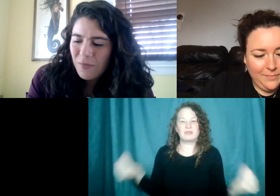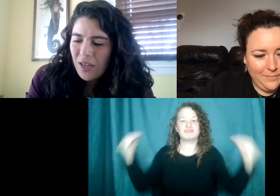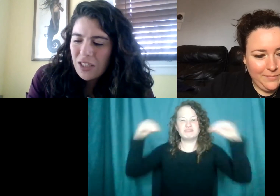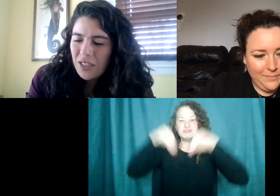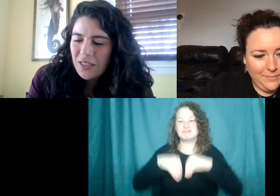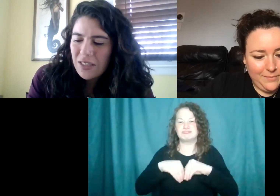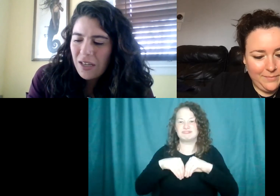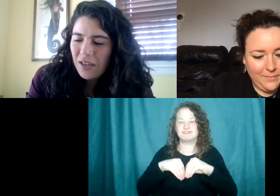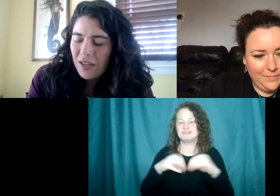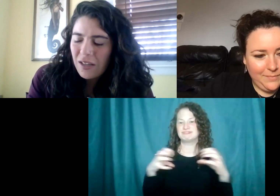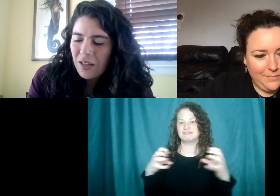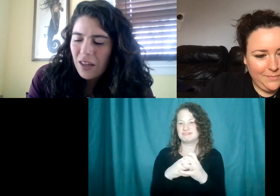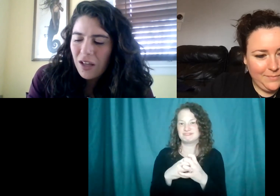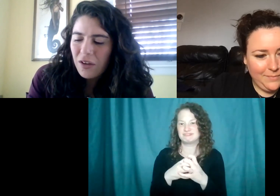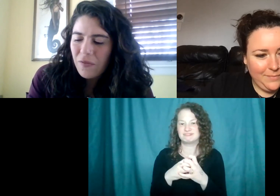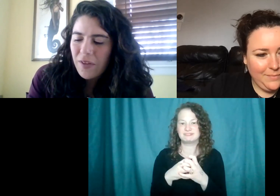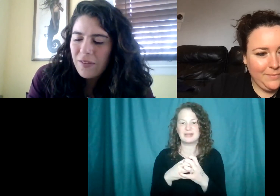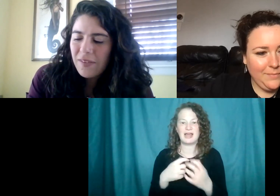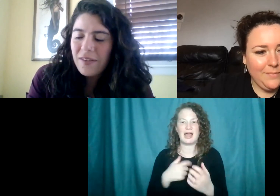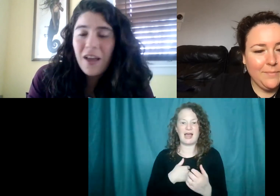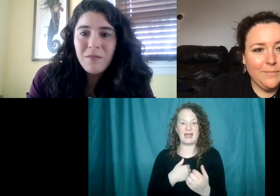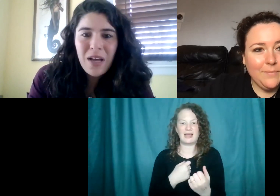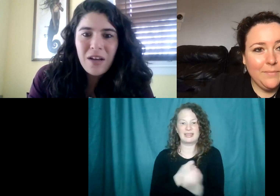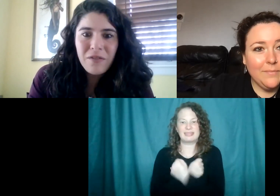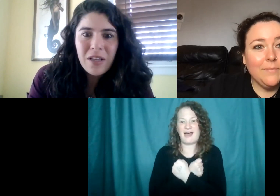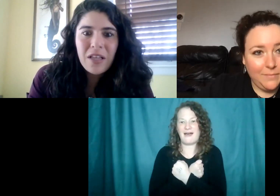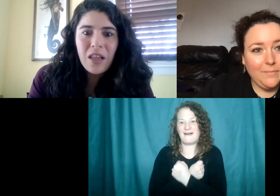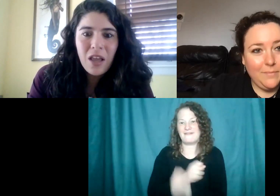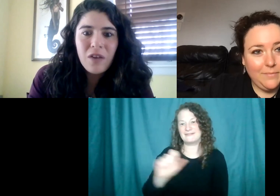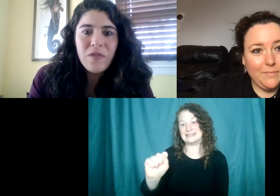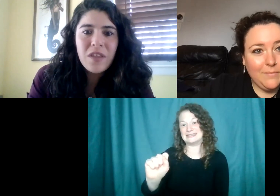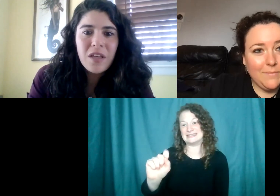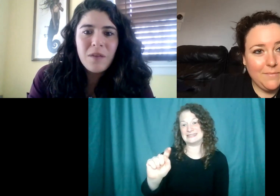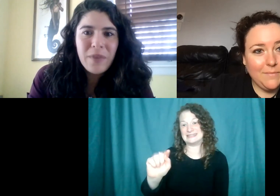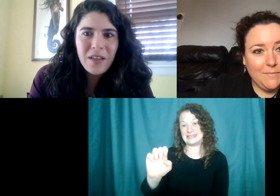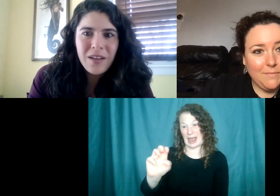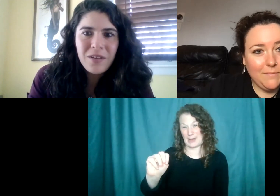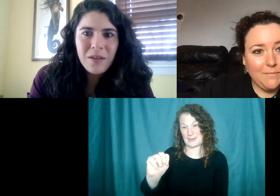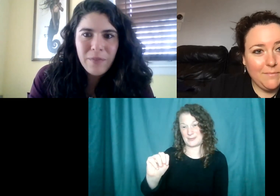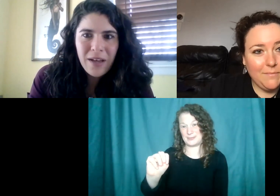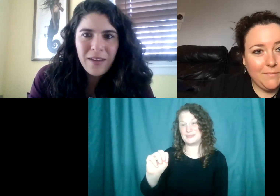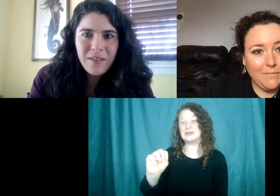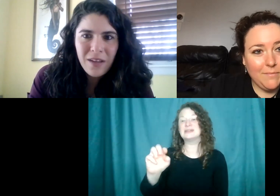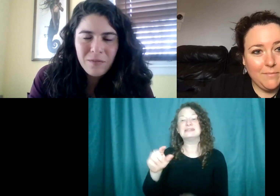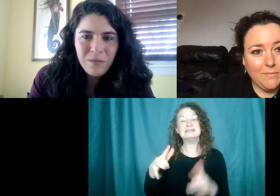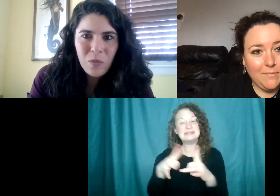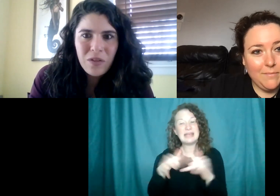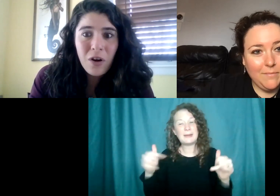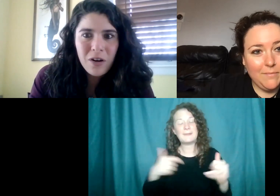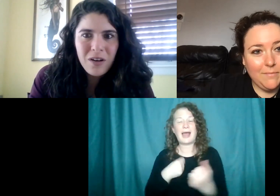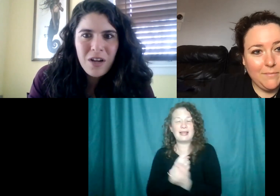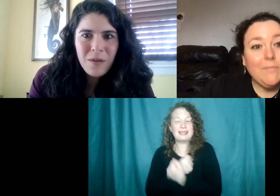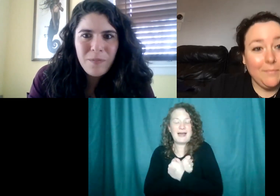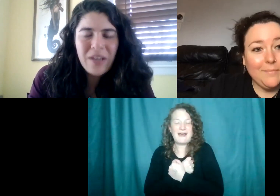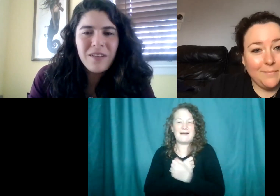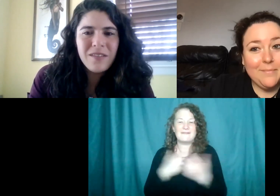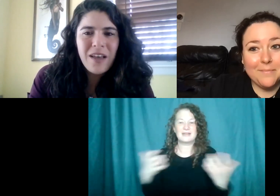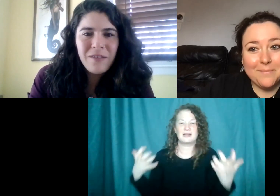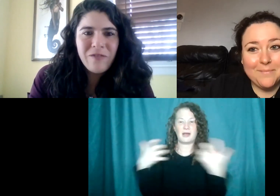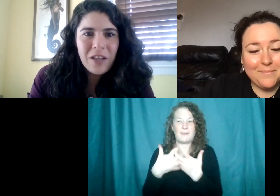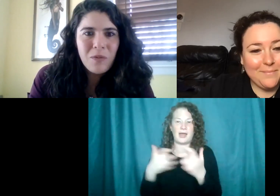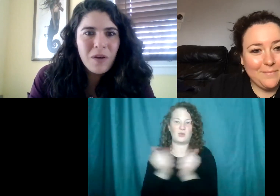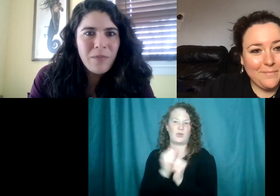as much as I love STEM, I really love the ability to combine STEM with art,